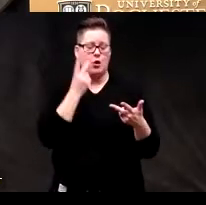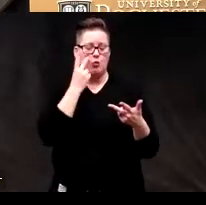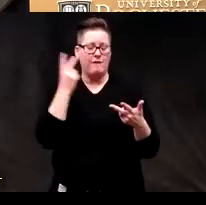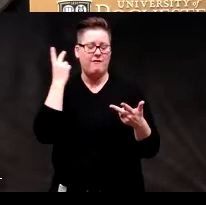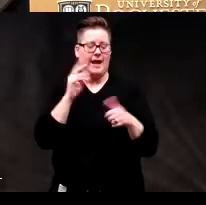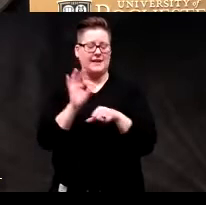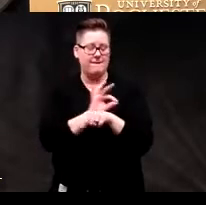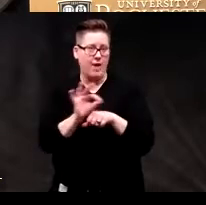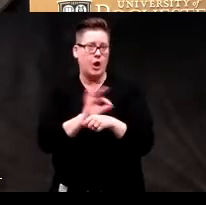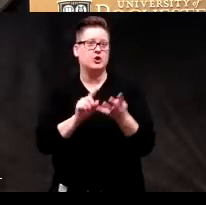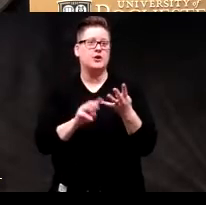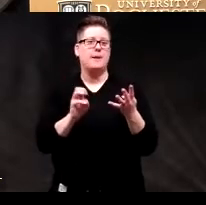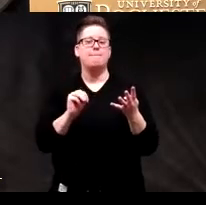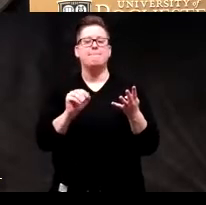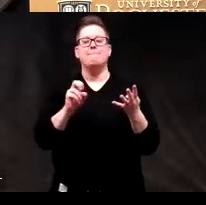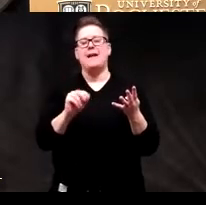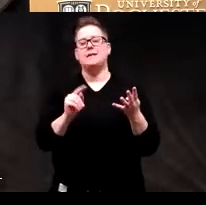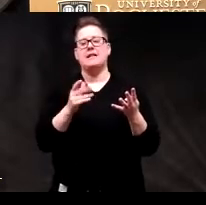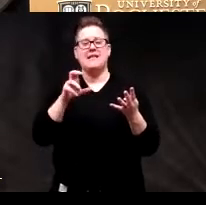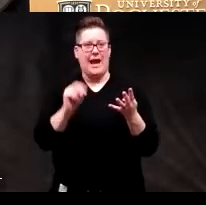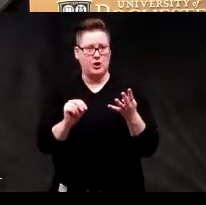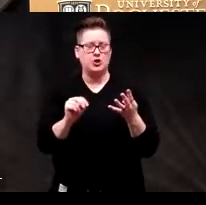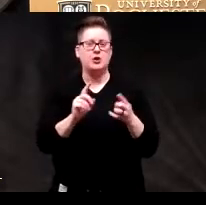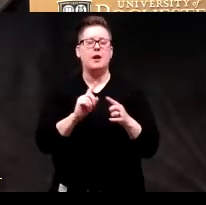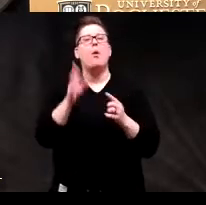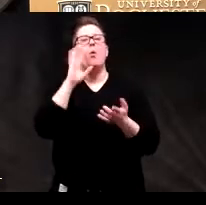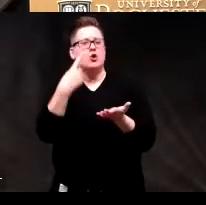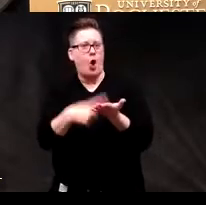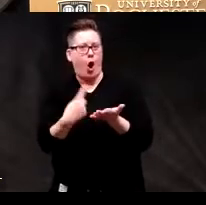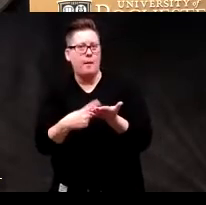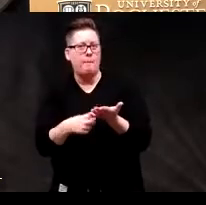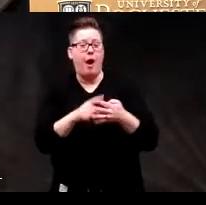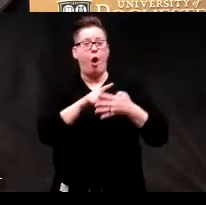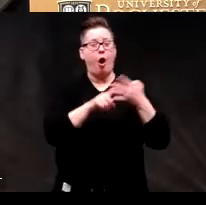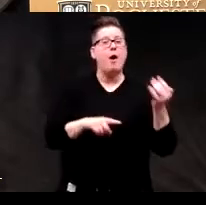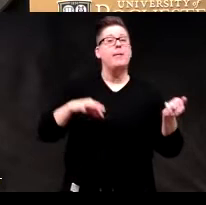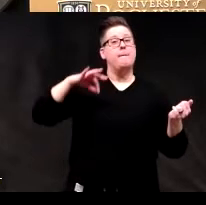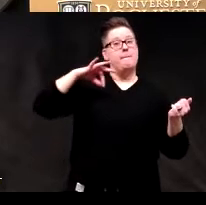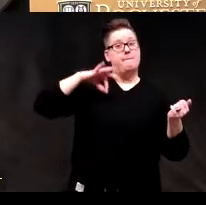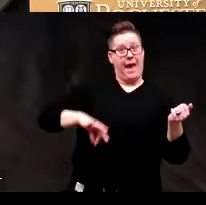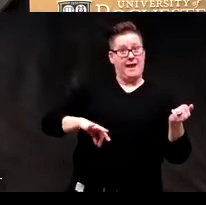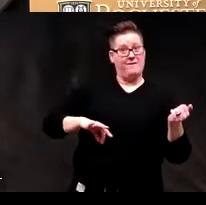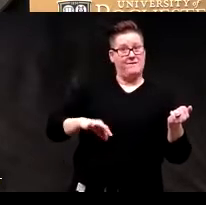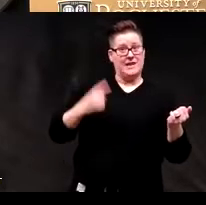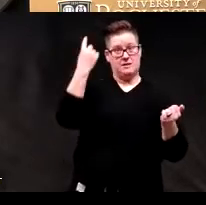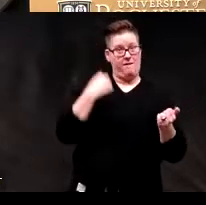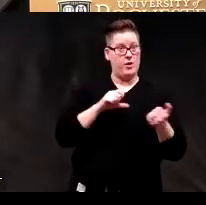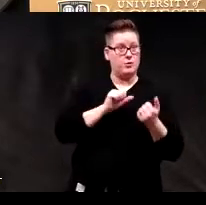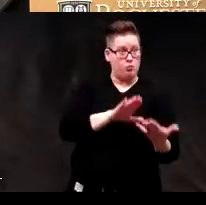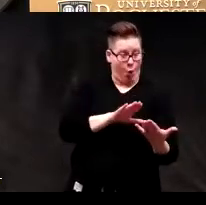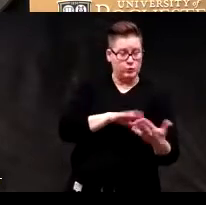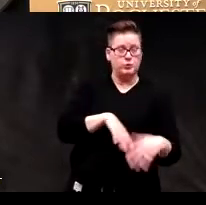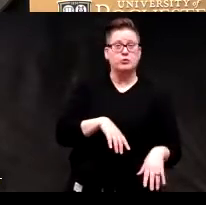mentalization. To talk through and think together with you the benefits of this particular